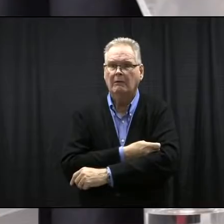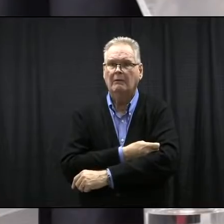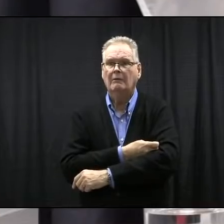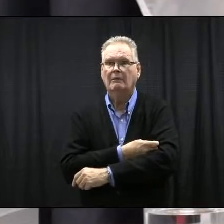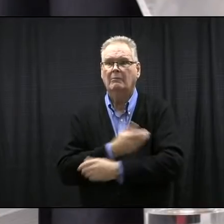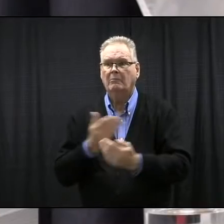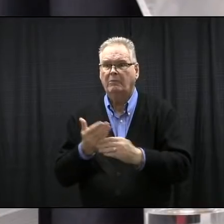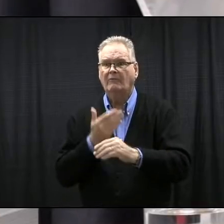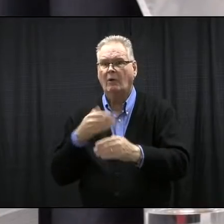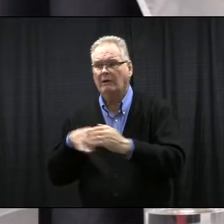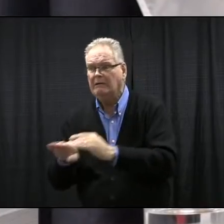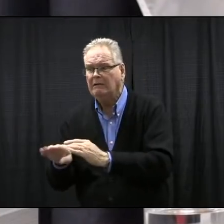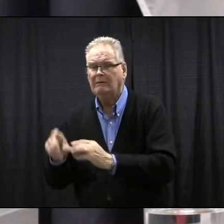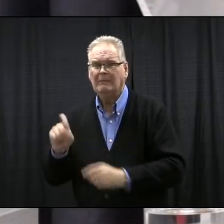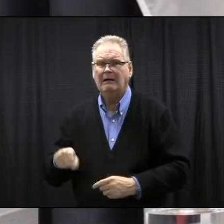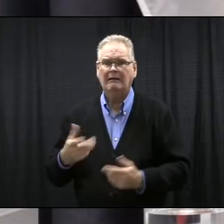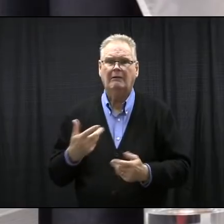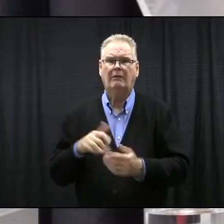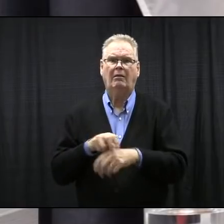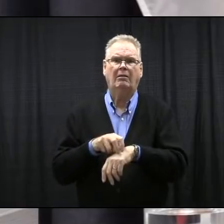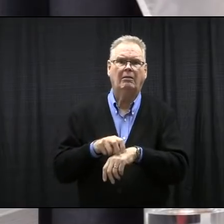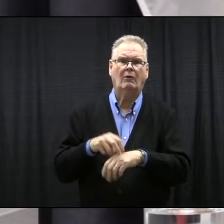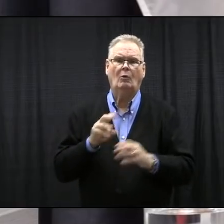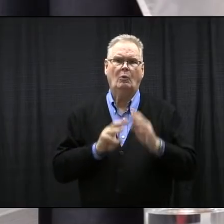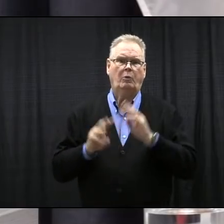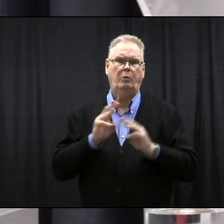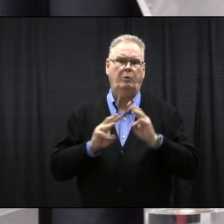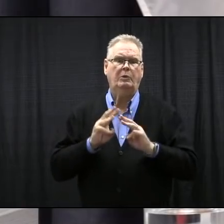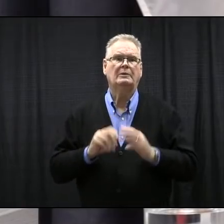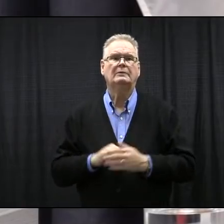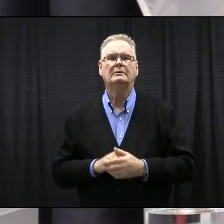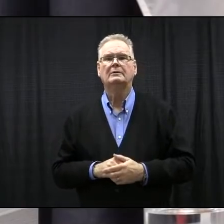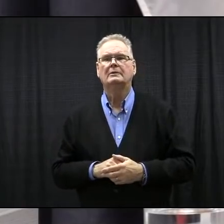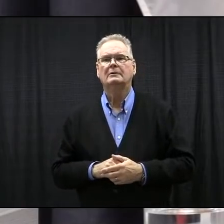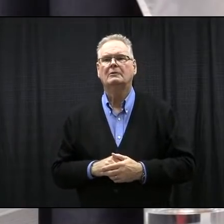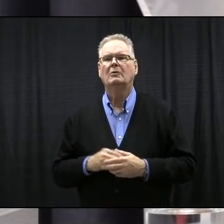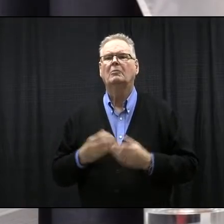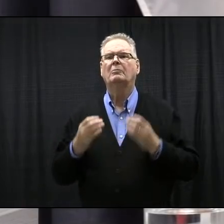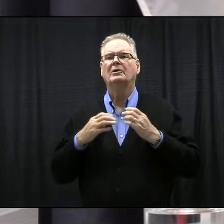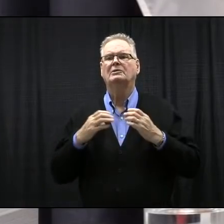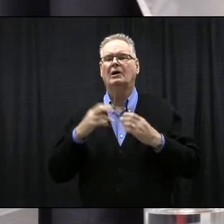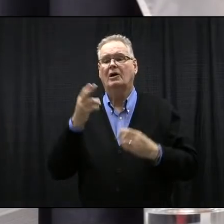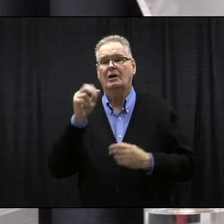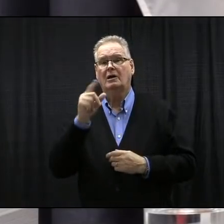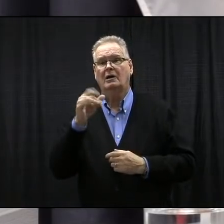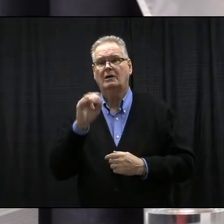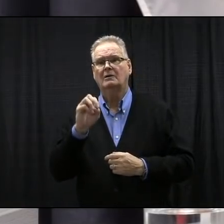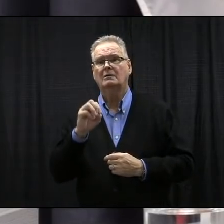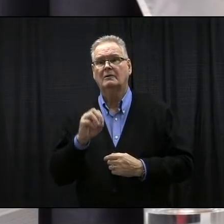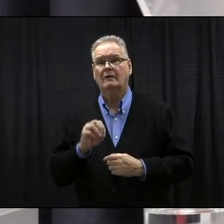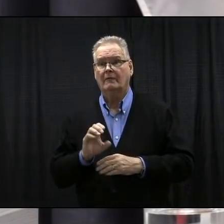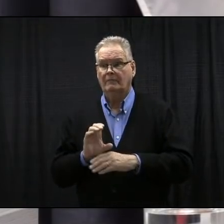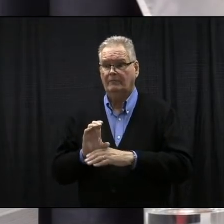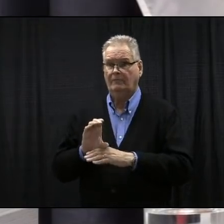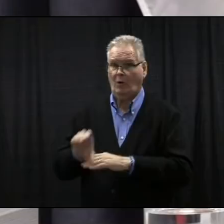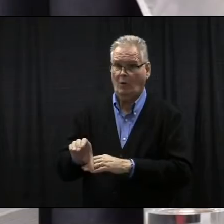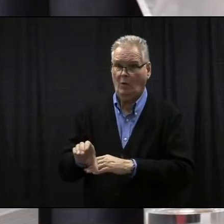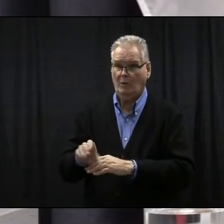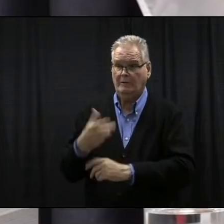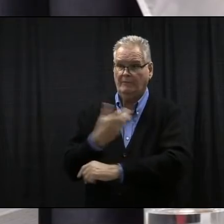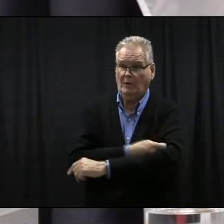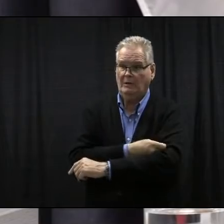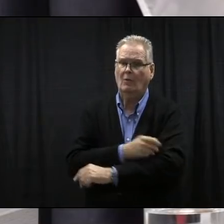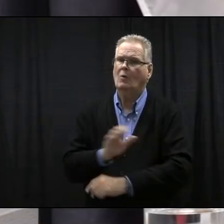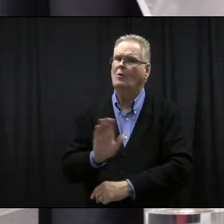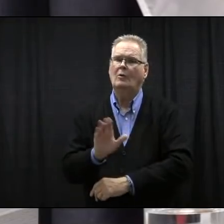We have not mandated vaccines for anybody. What the vaccine passport will